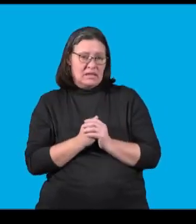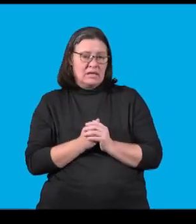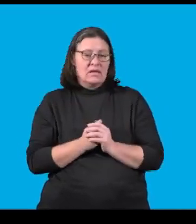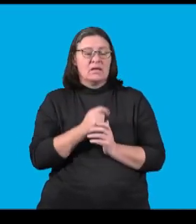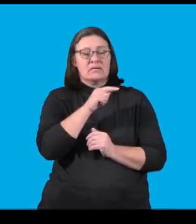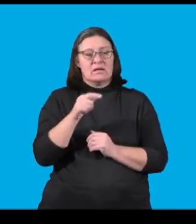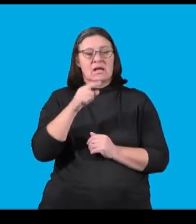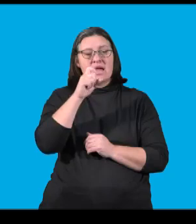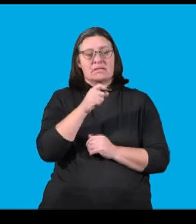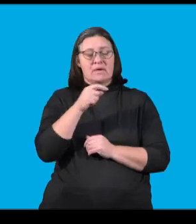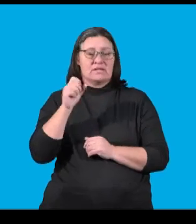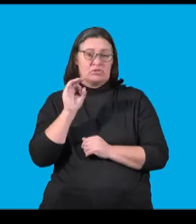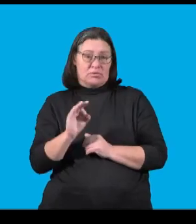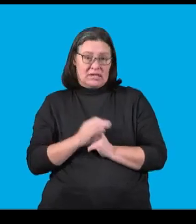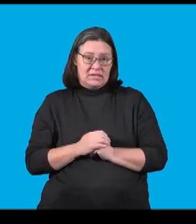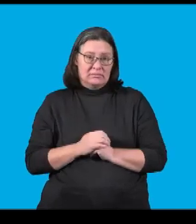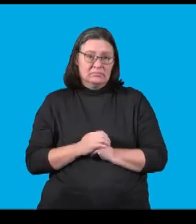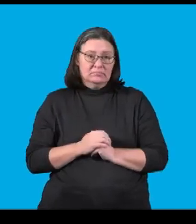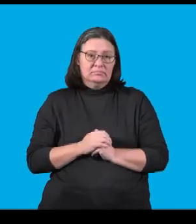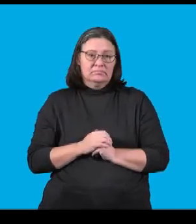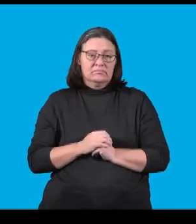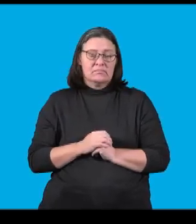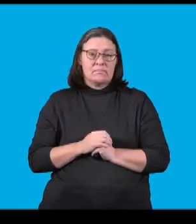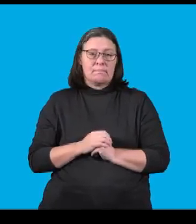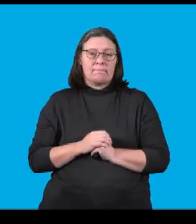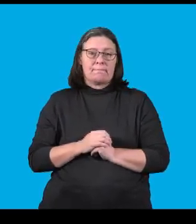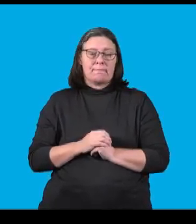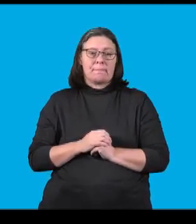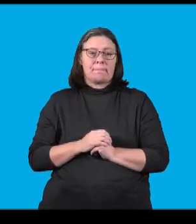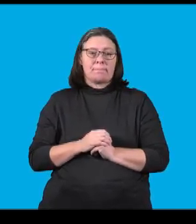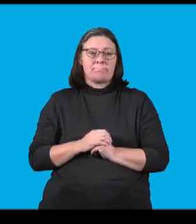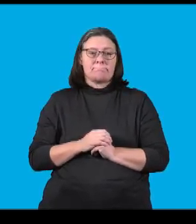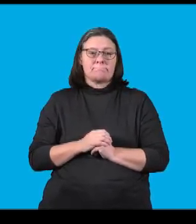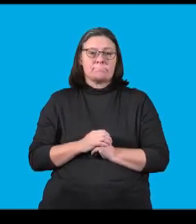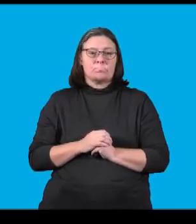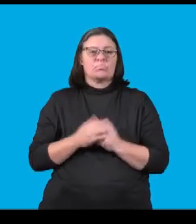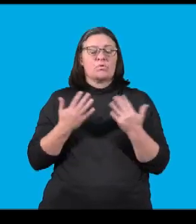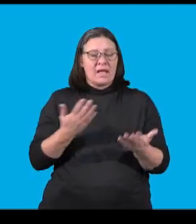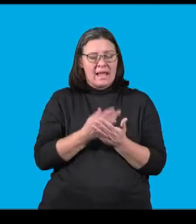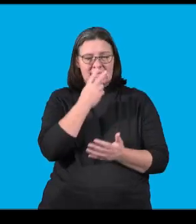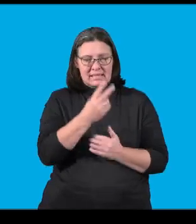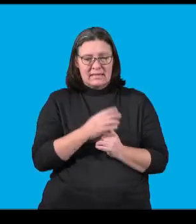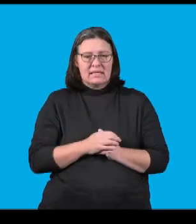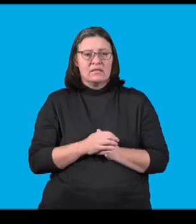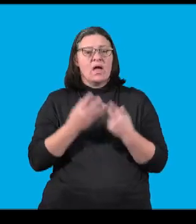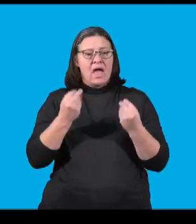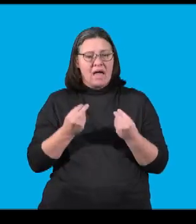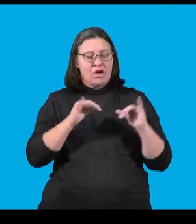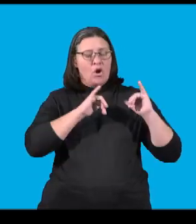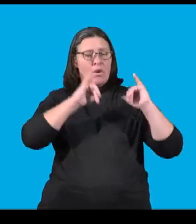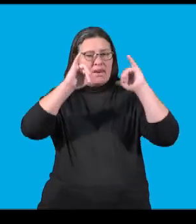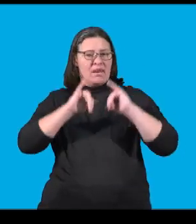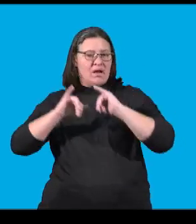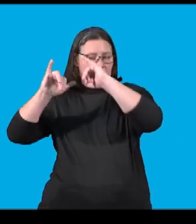And then it's the square root of x plus the square root of 3. Once we've simplified in that form, we can see now that we have